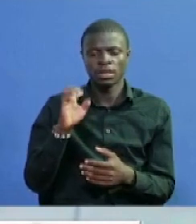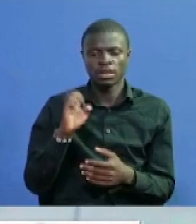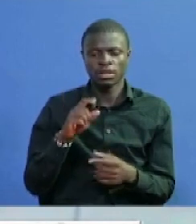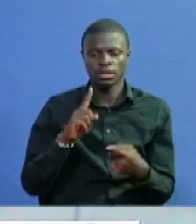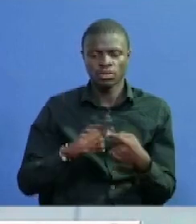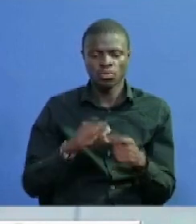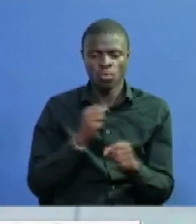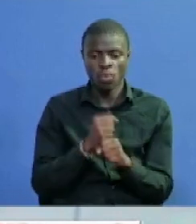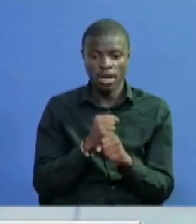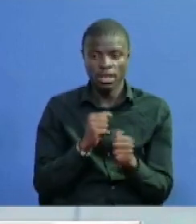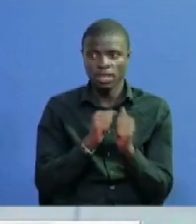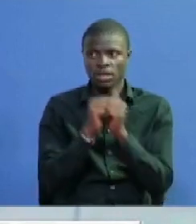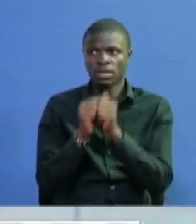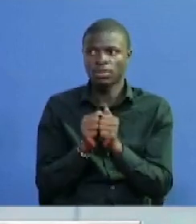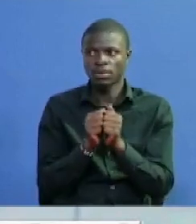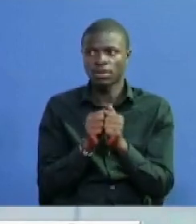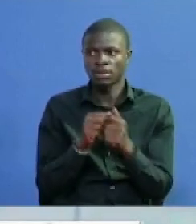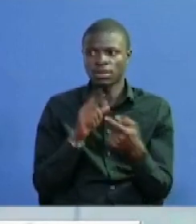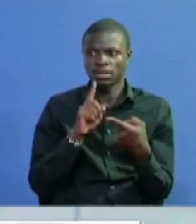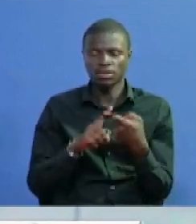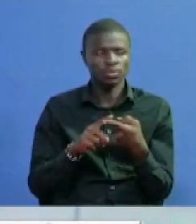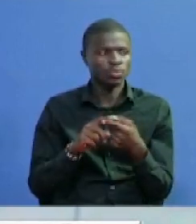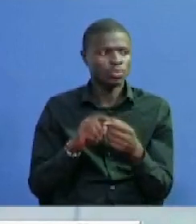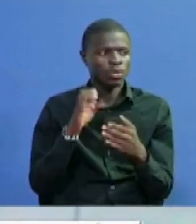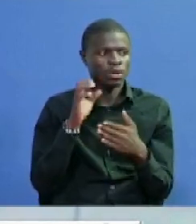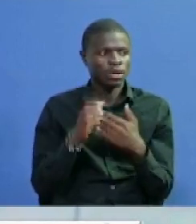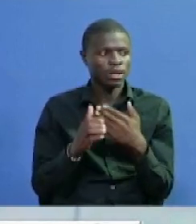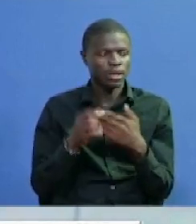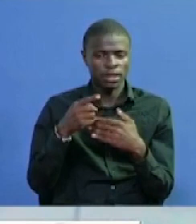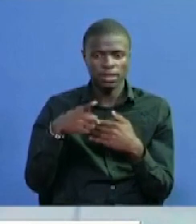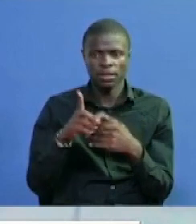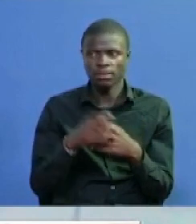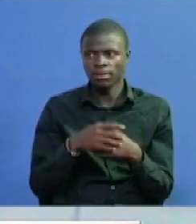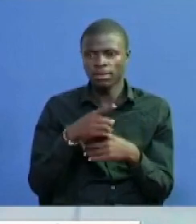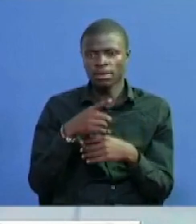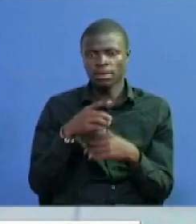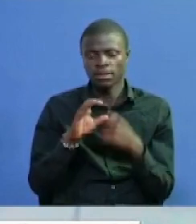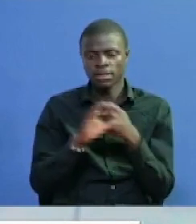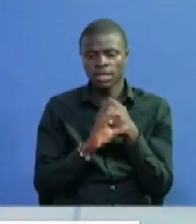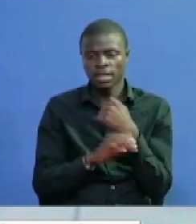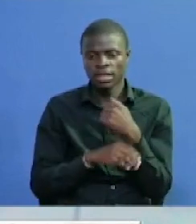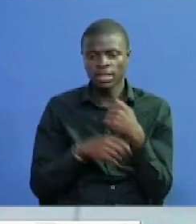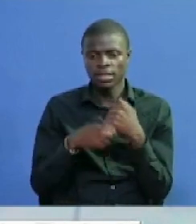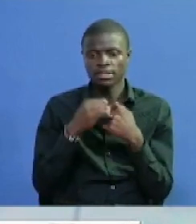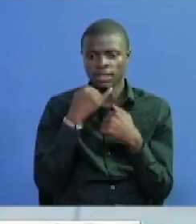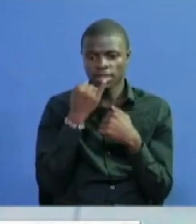to resolving them. And as a country, this probably could be, we could say, is